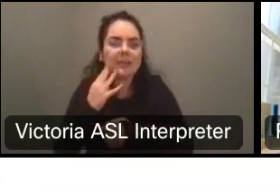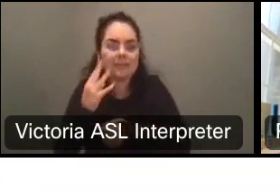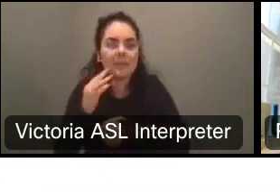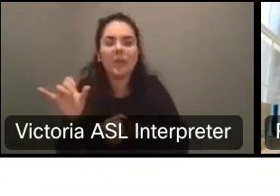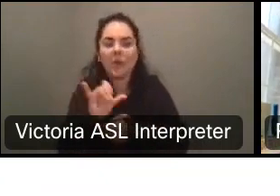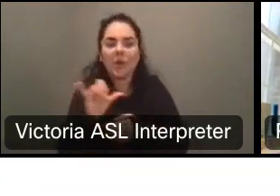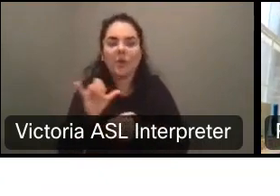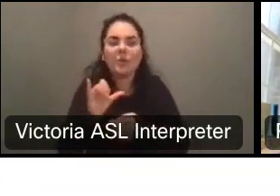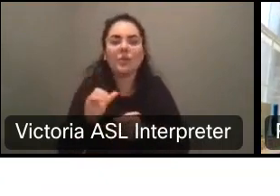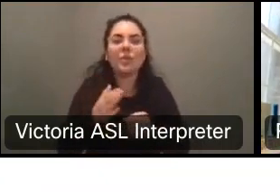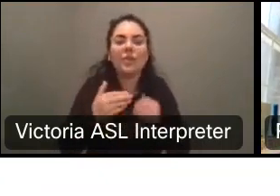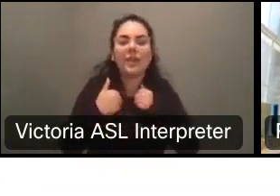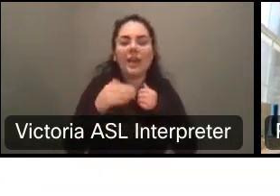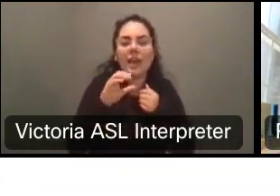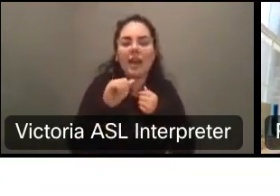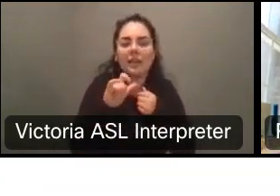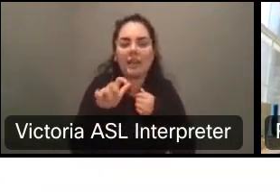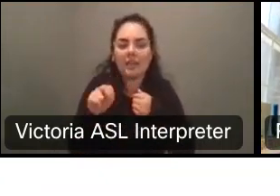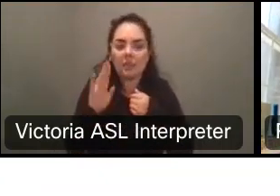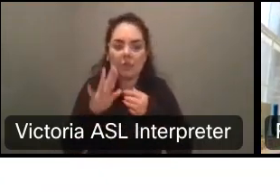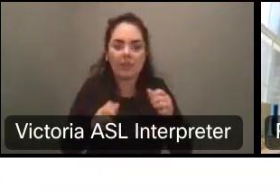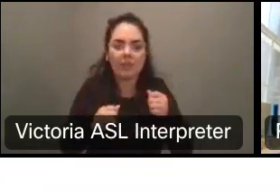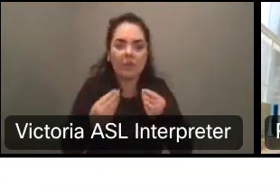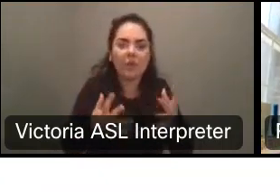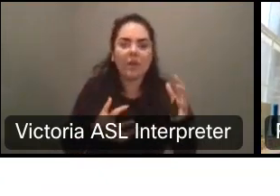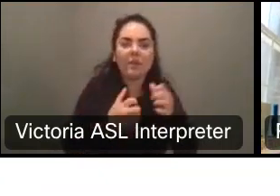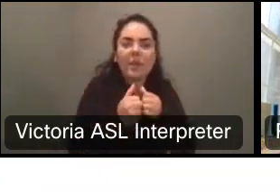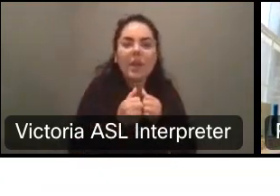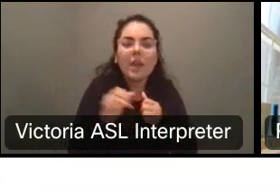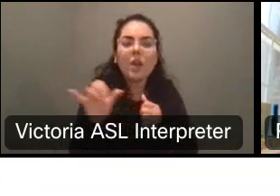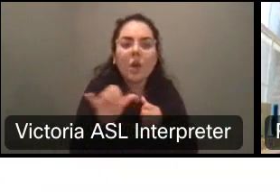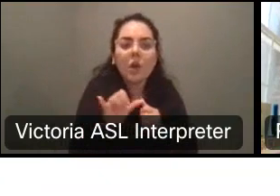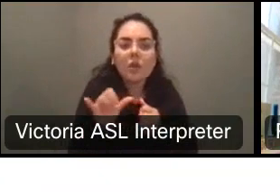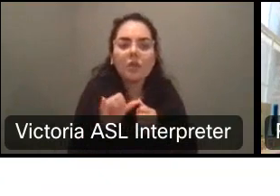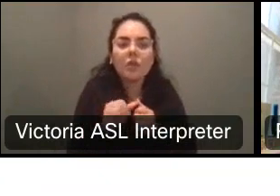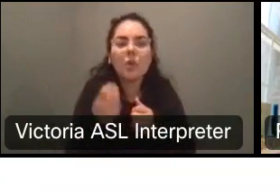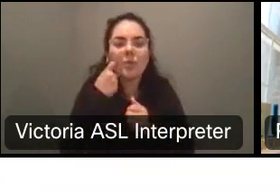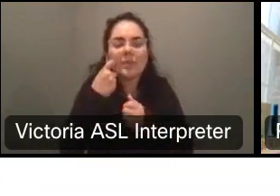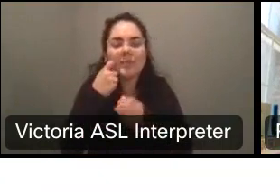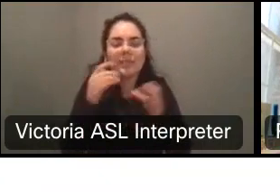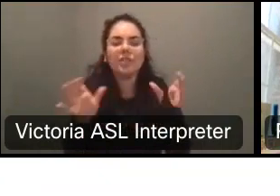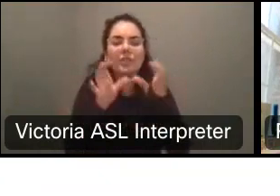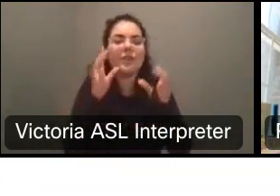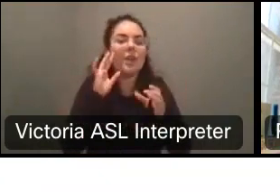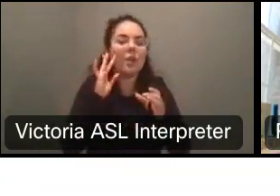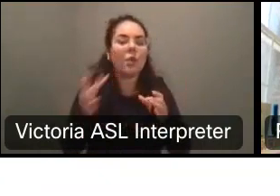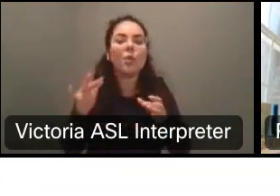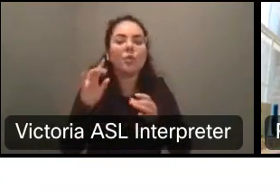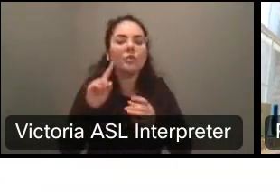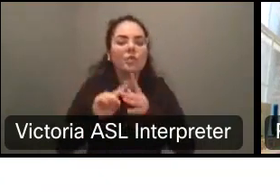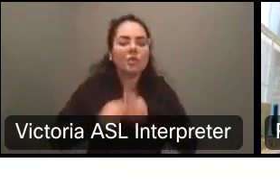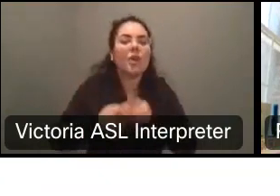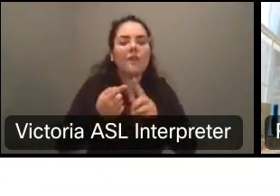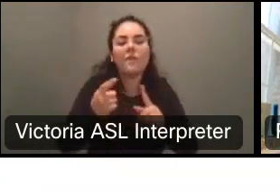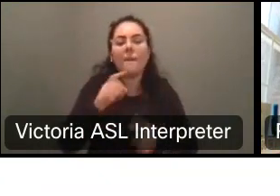an update there across our system, and then our recently recertified Gold Star from Epic. Great. Thank you so much, Kim. Yeah. Go